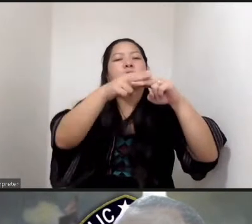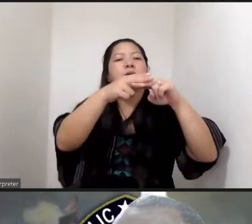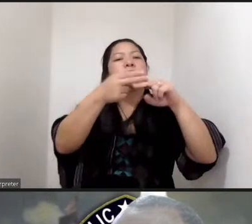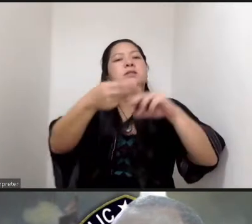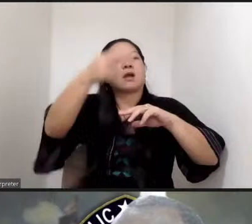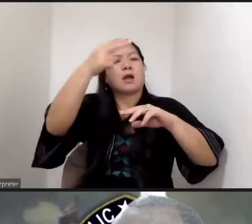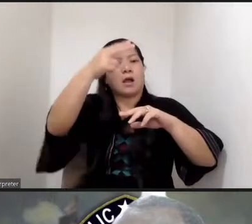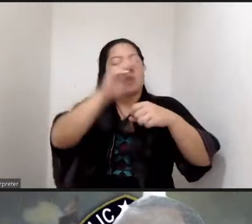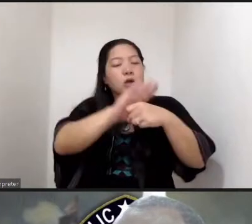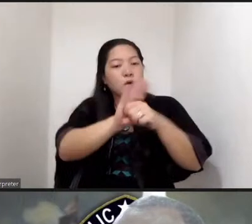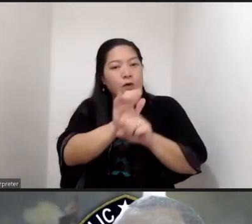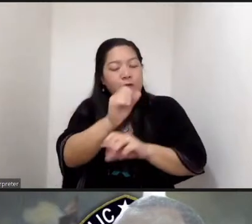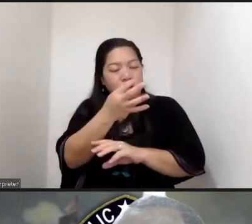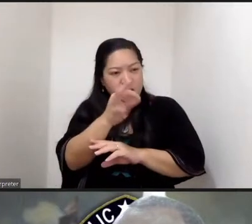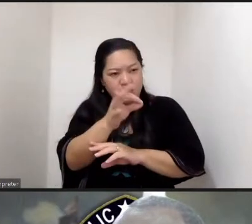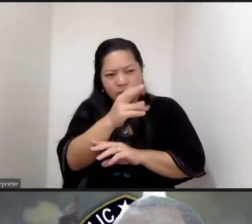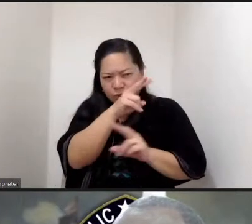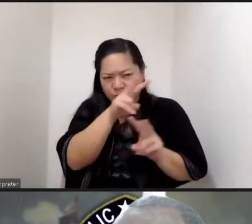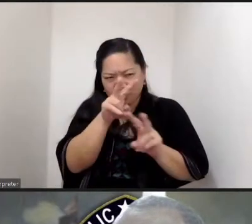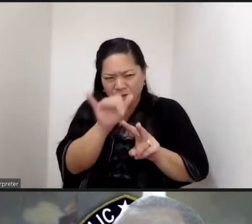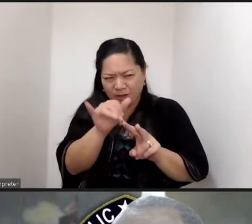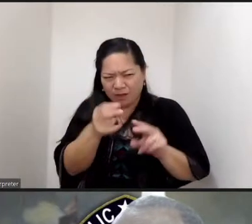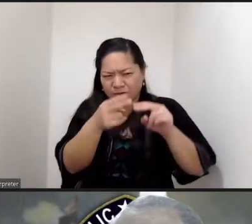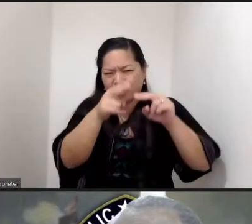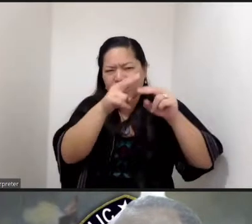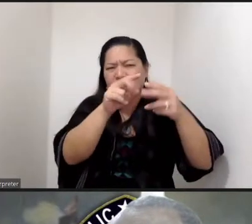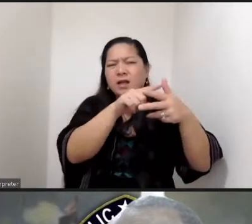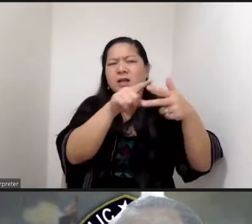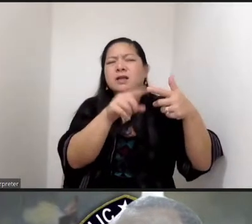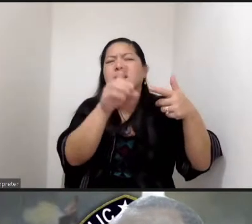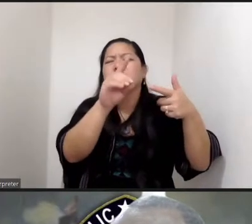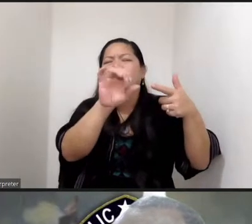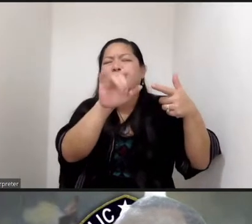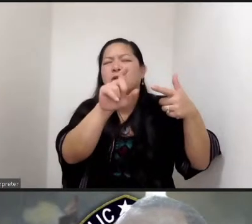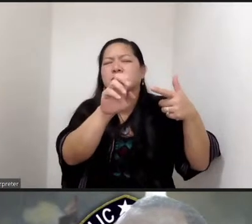the Delta and how Omicron just went up like this.